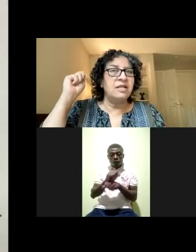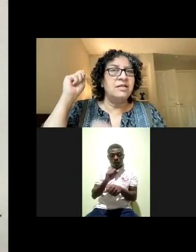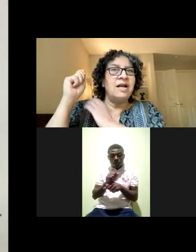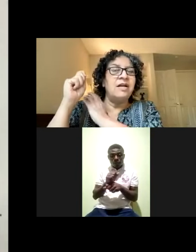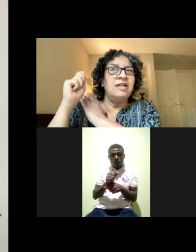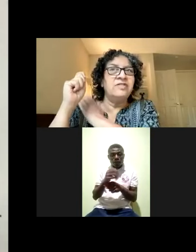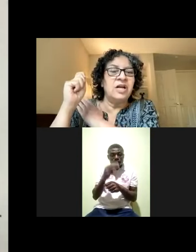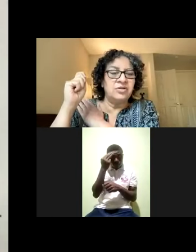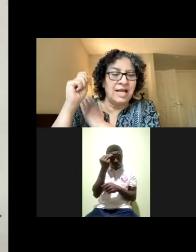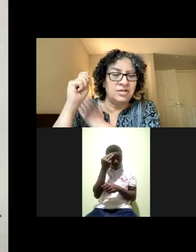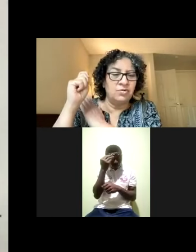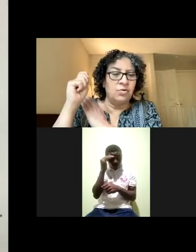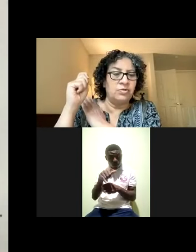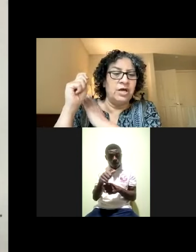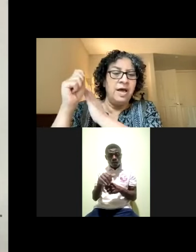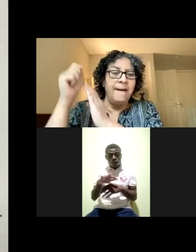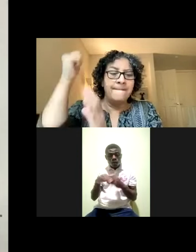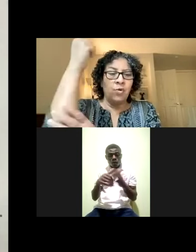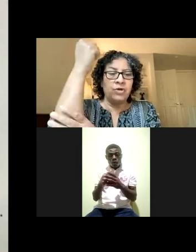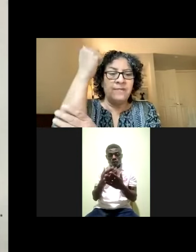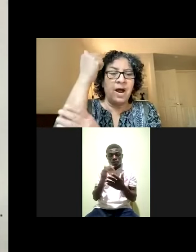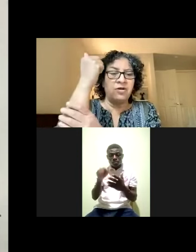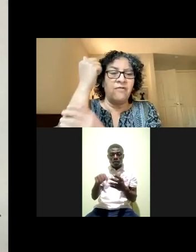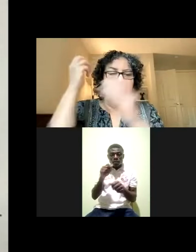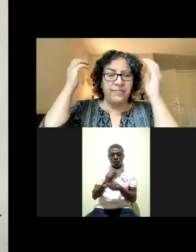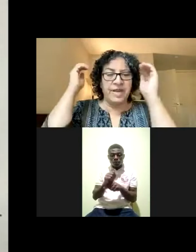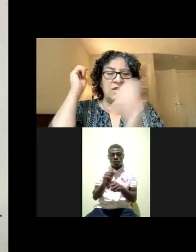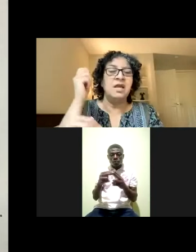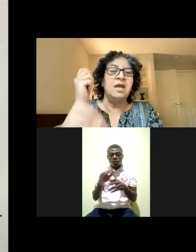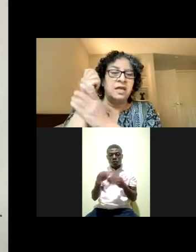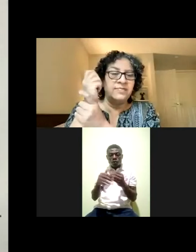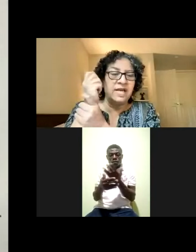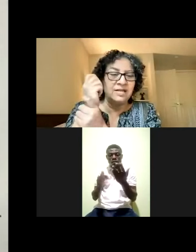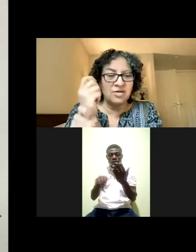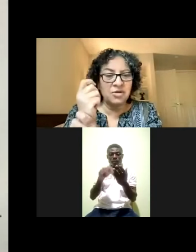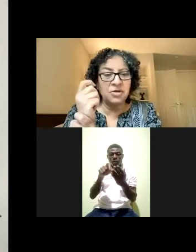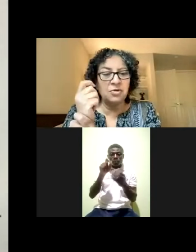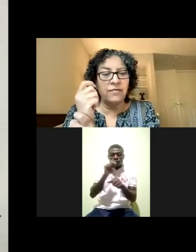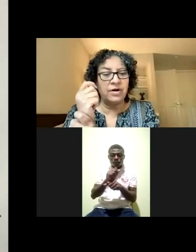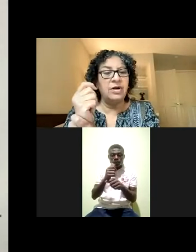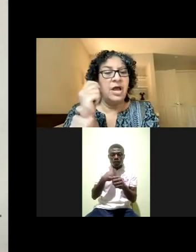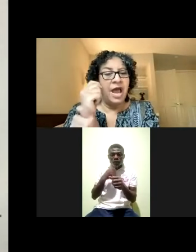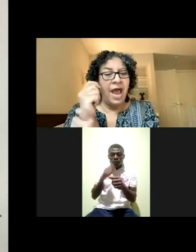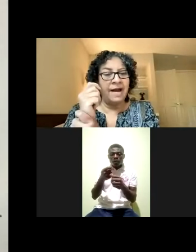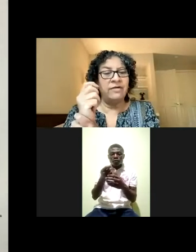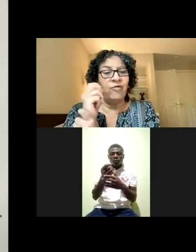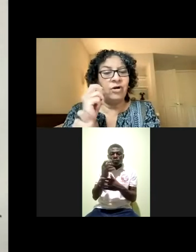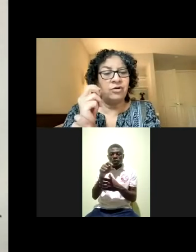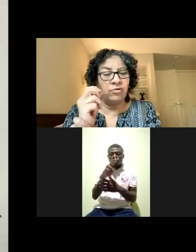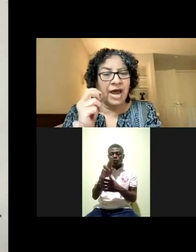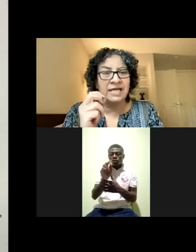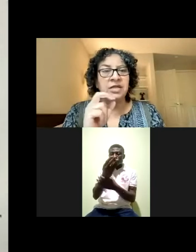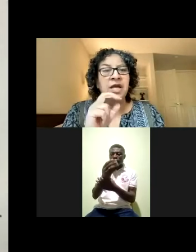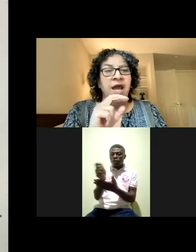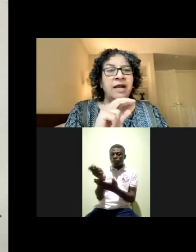memory, that instruction has to go to the motor part of our brain, give the instruction to our hand what